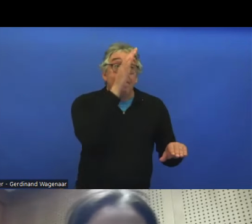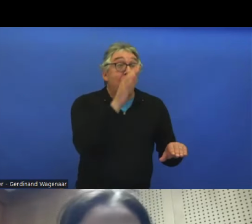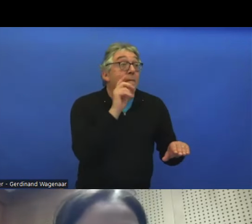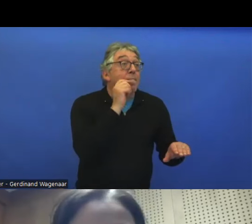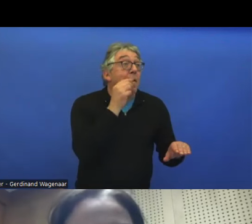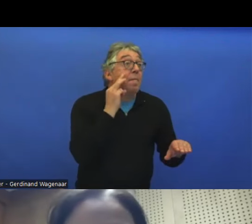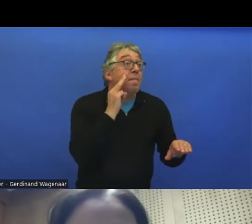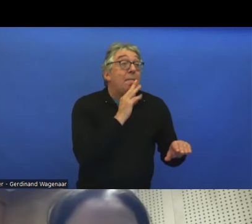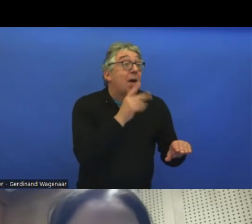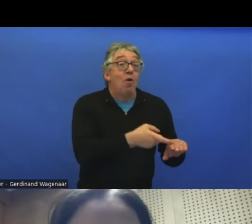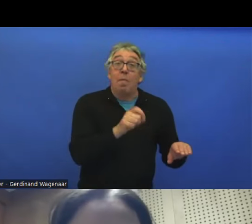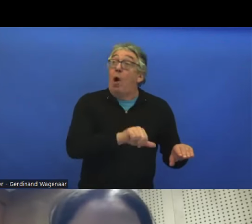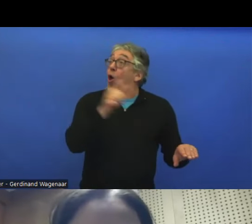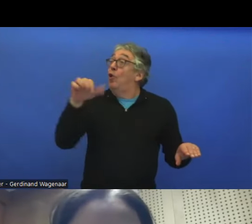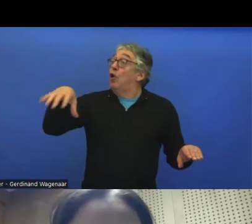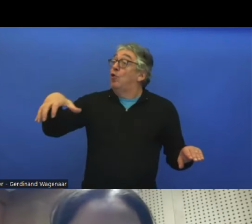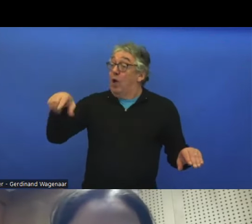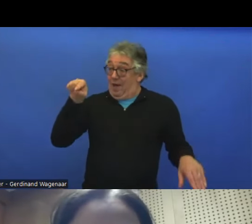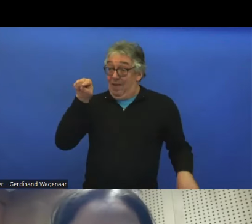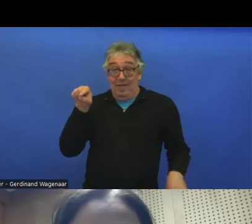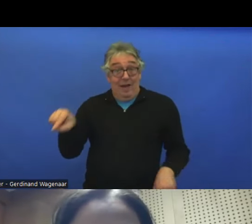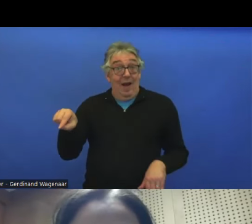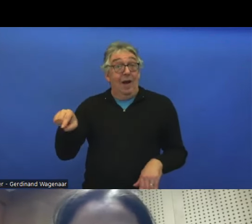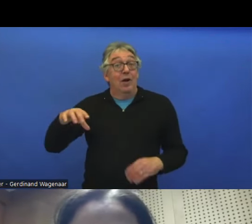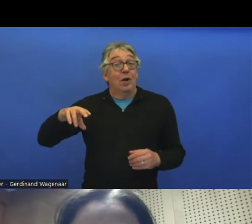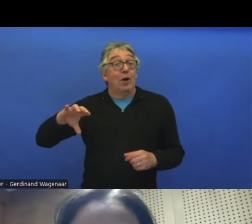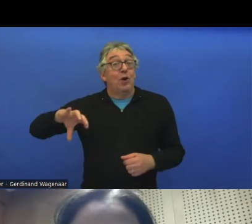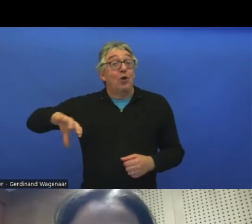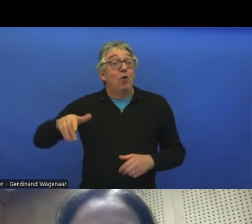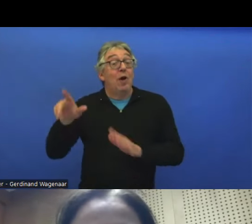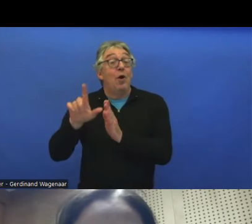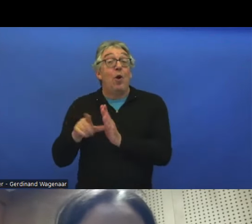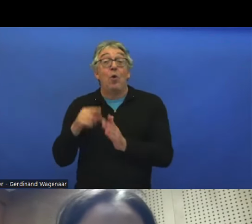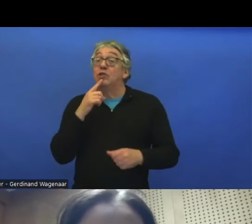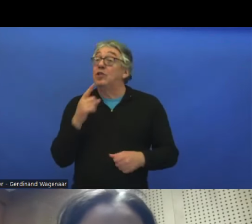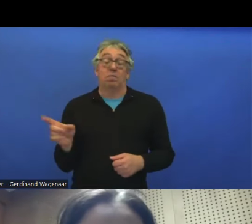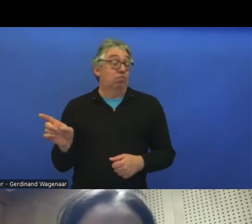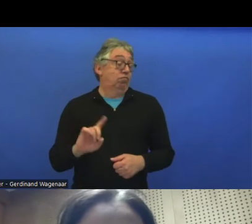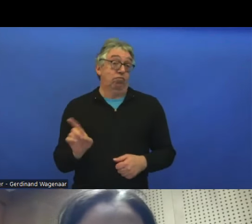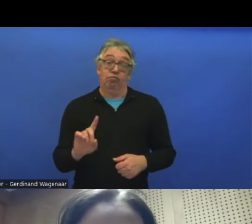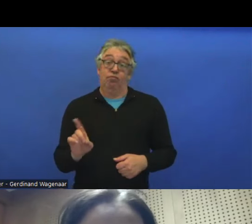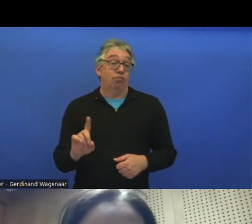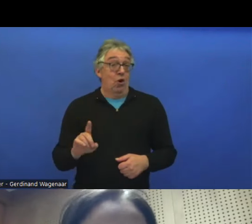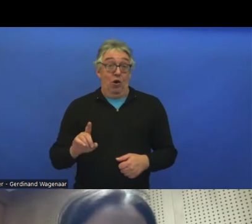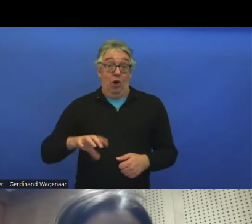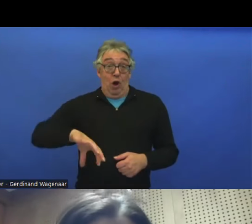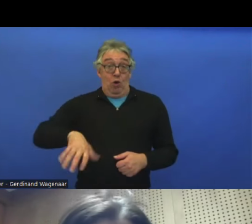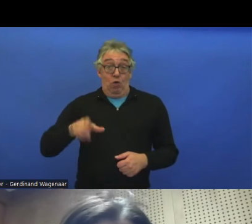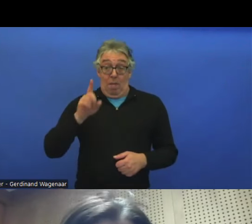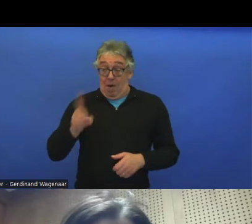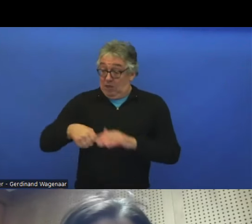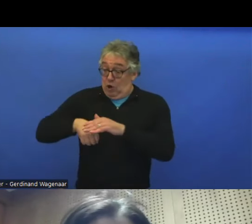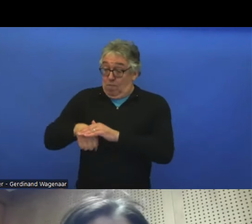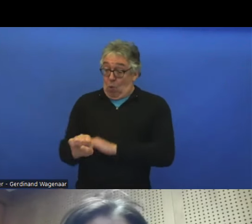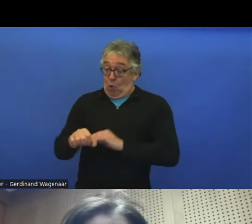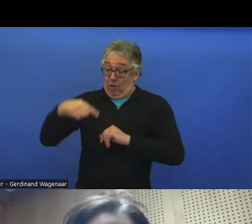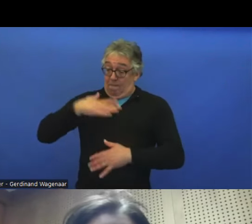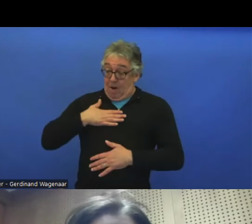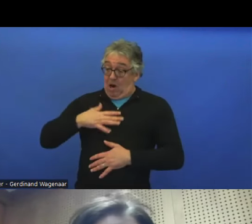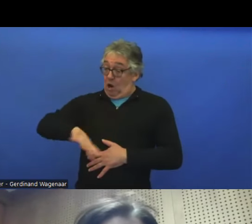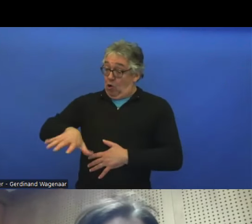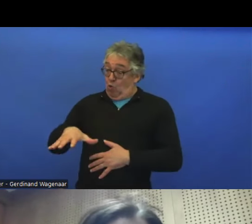But then we look at country B, and the nationality law of that country only confers nationality based on birth on the territory. So